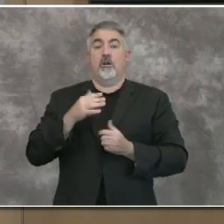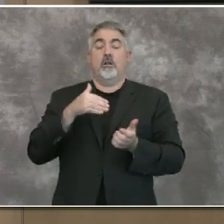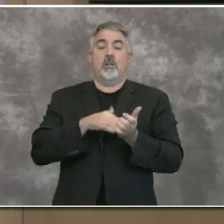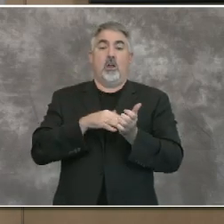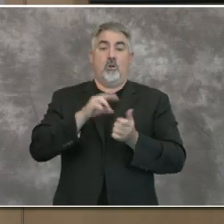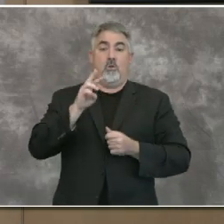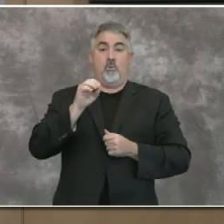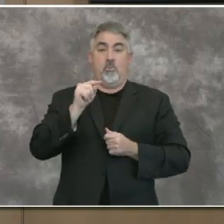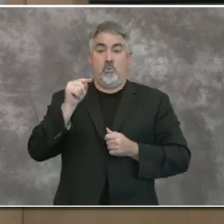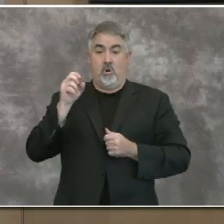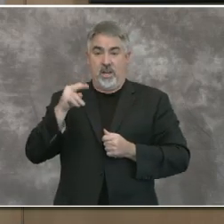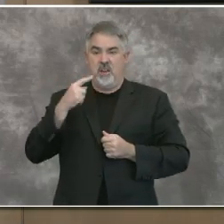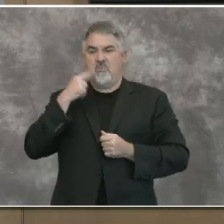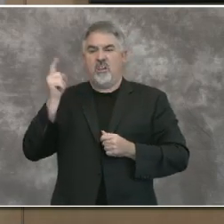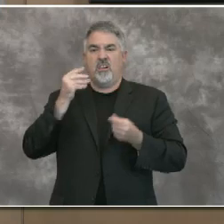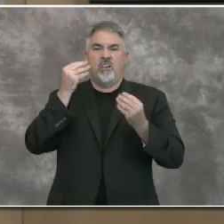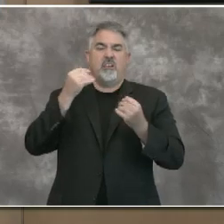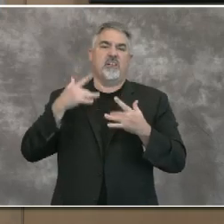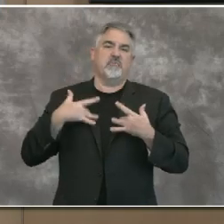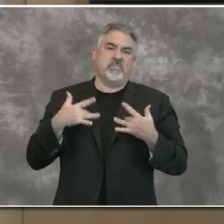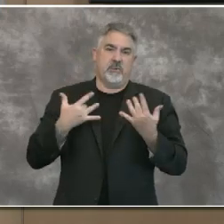update. Supervisor?